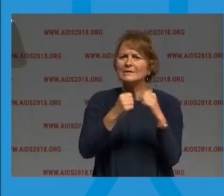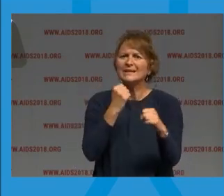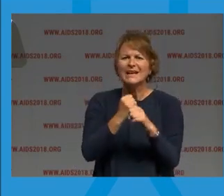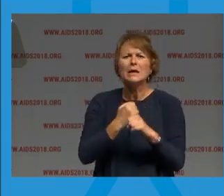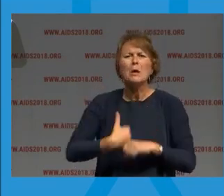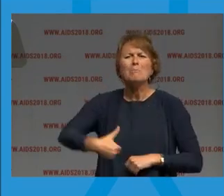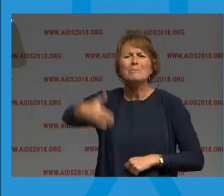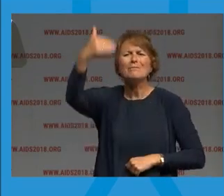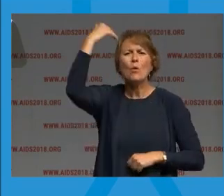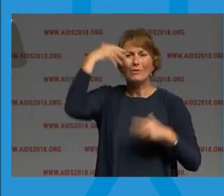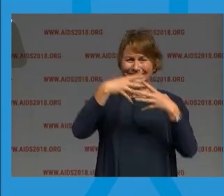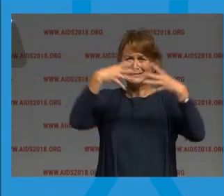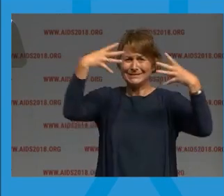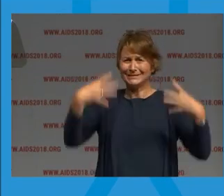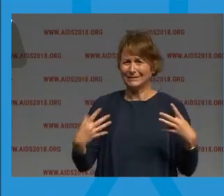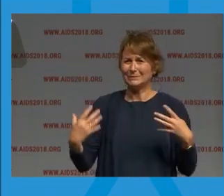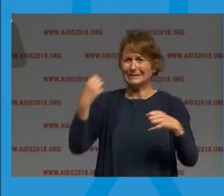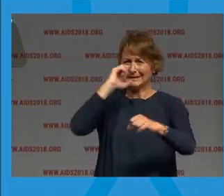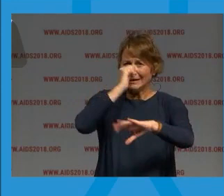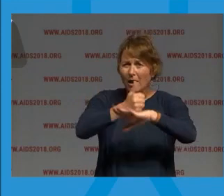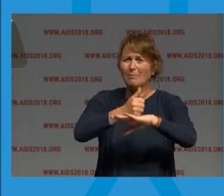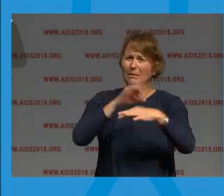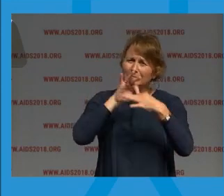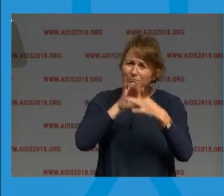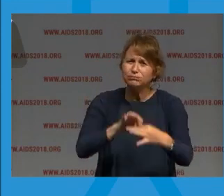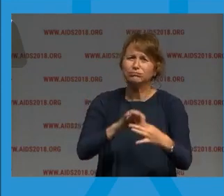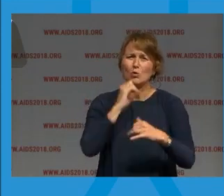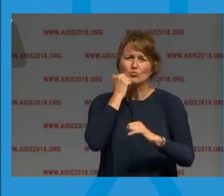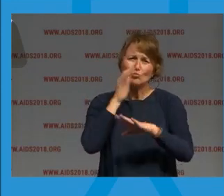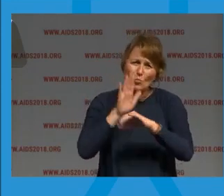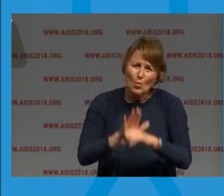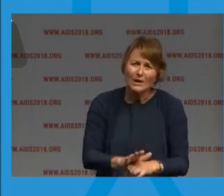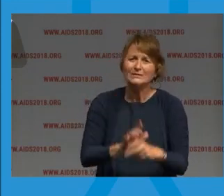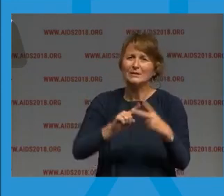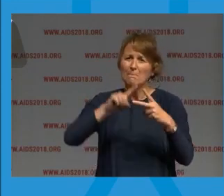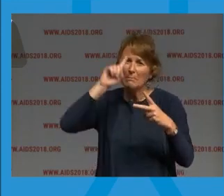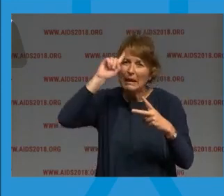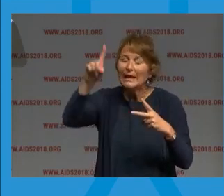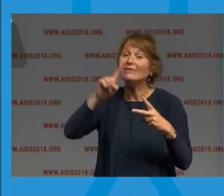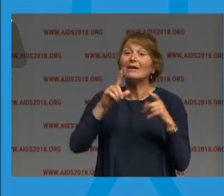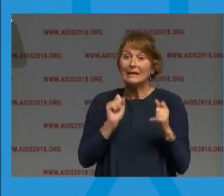racist systems founded on those beliefs. So,